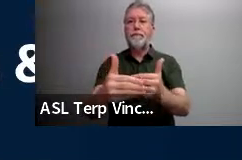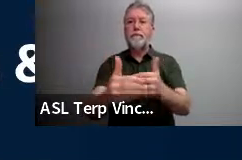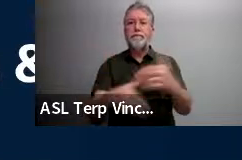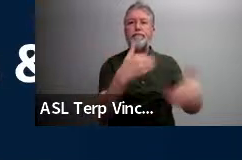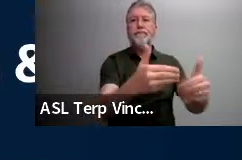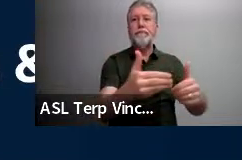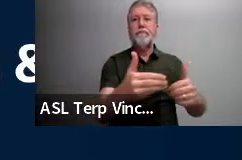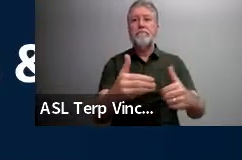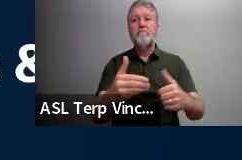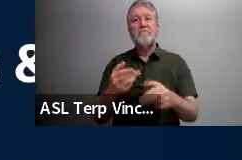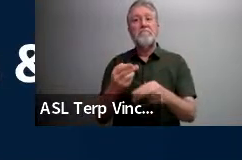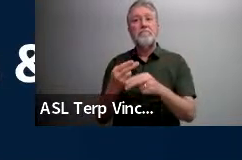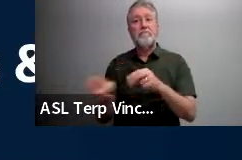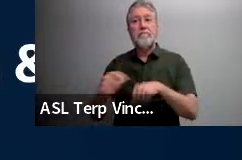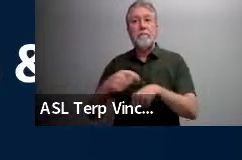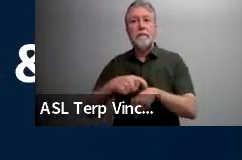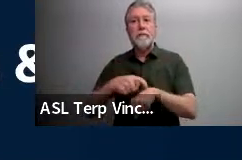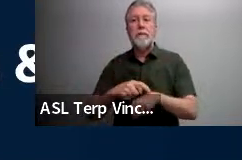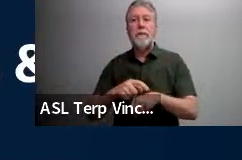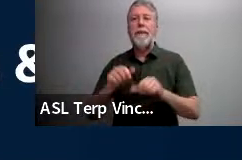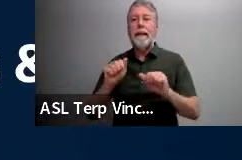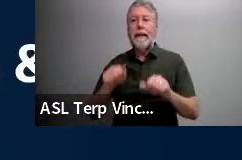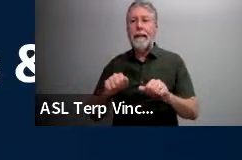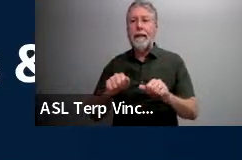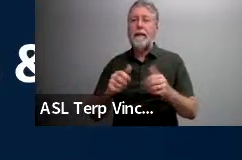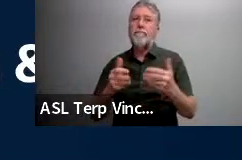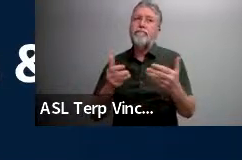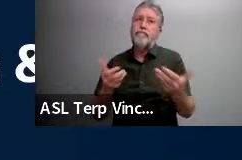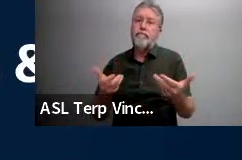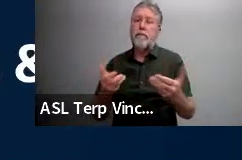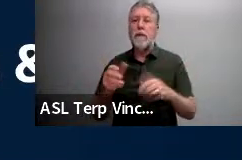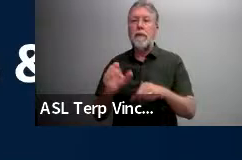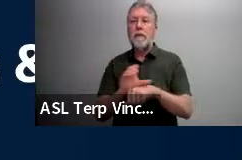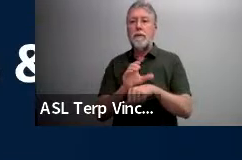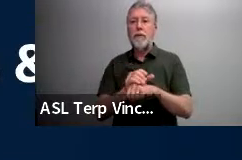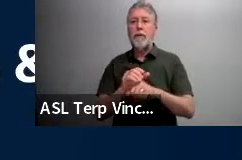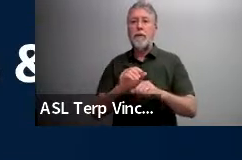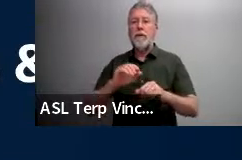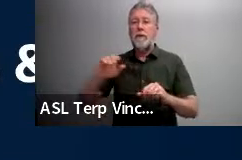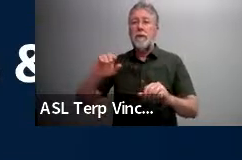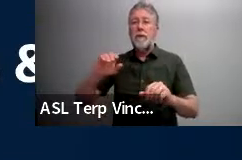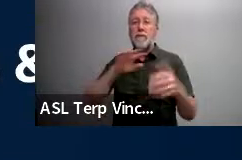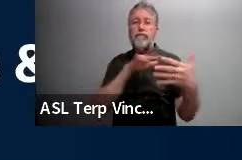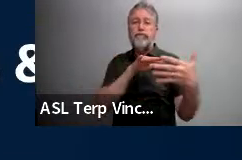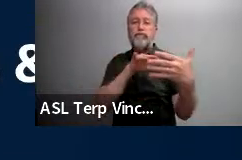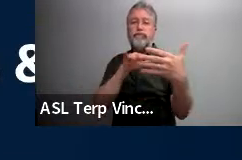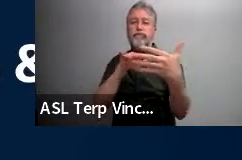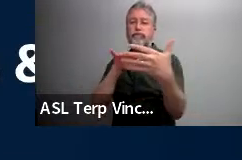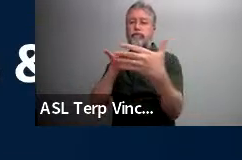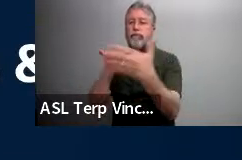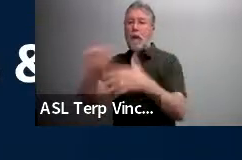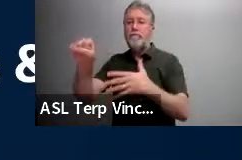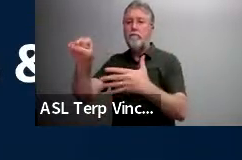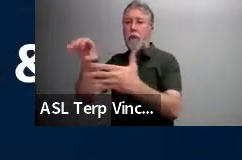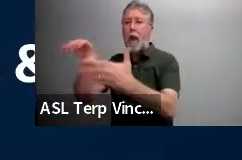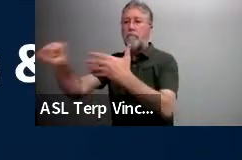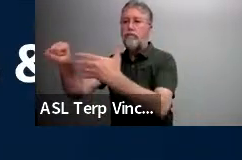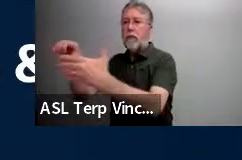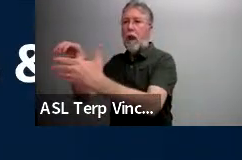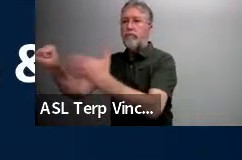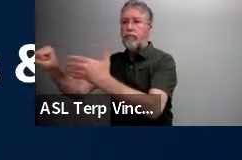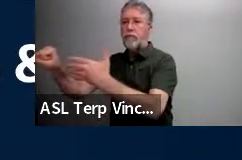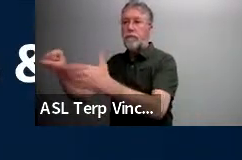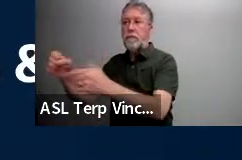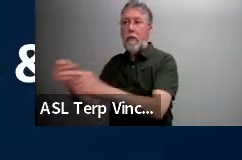monitor, to go through, entire groups of data and pick out patterns or spot